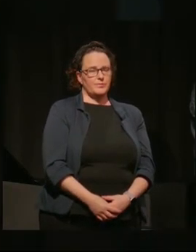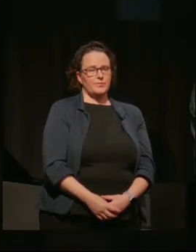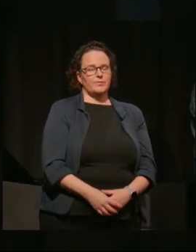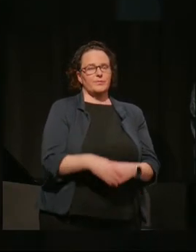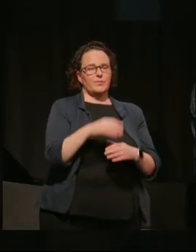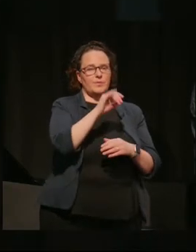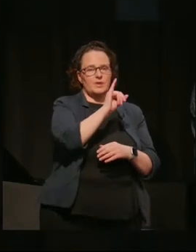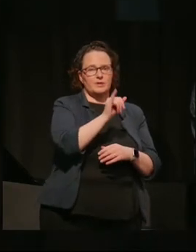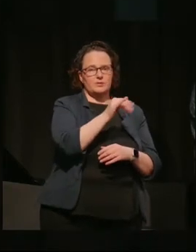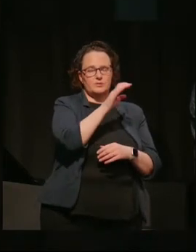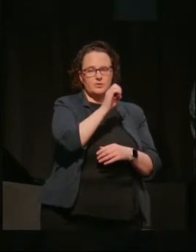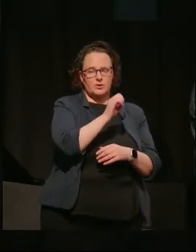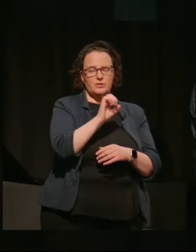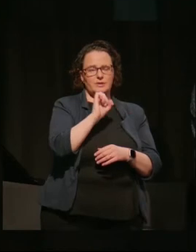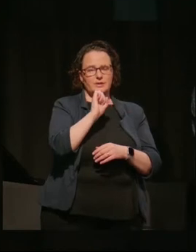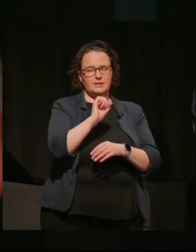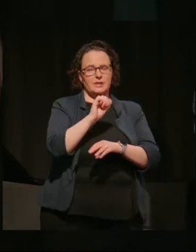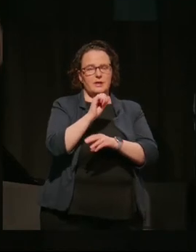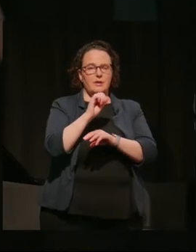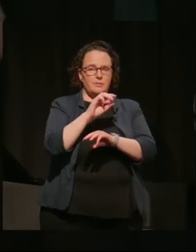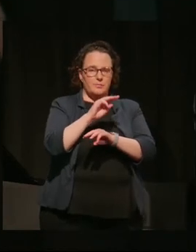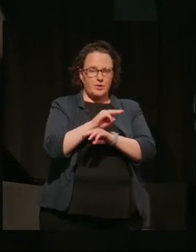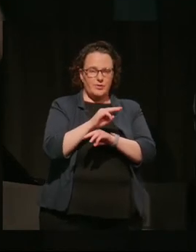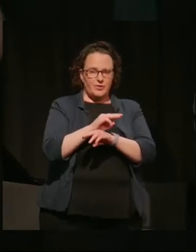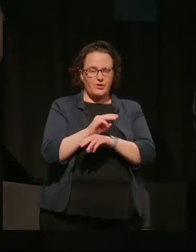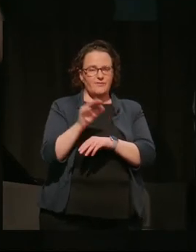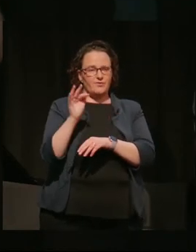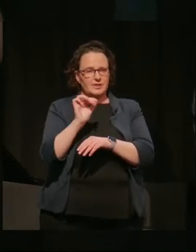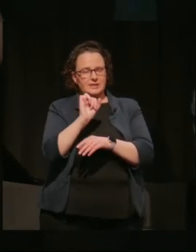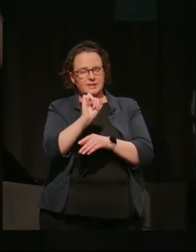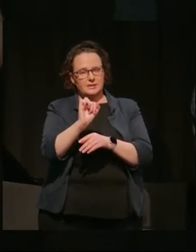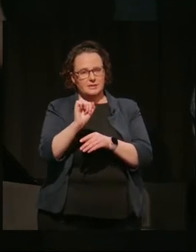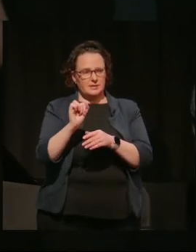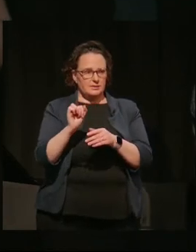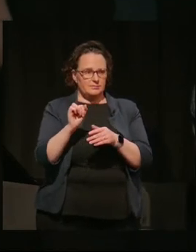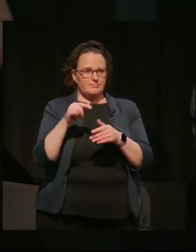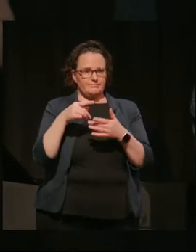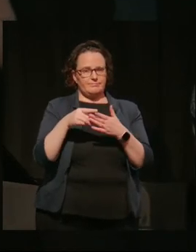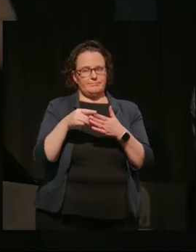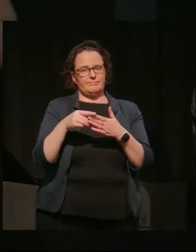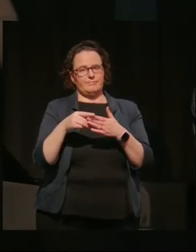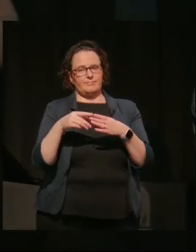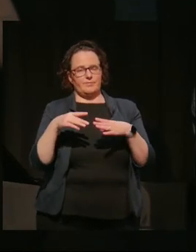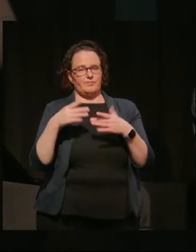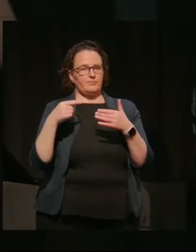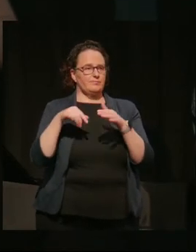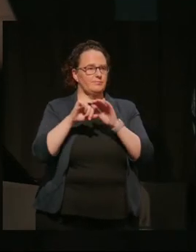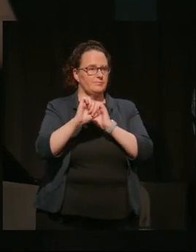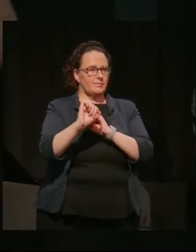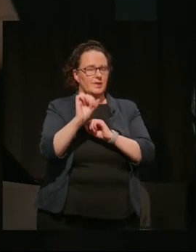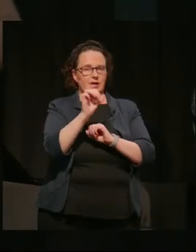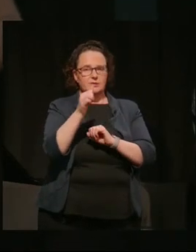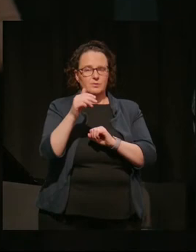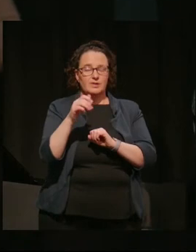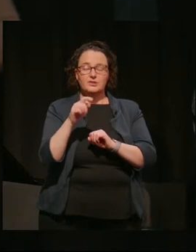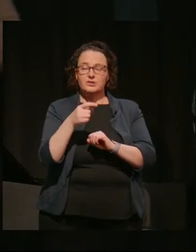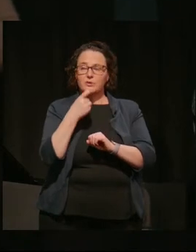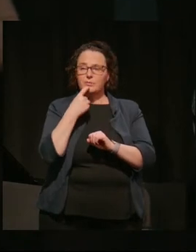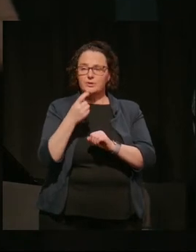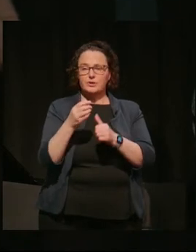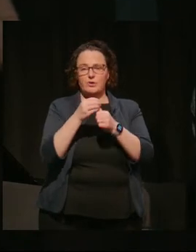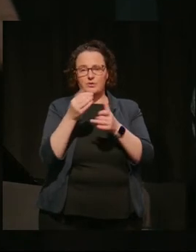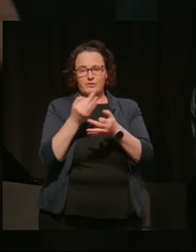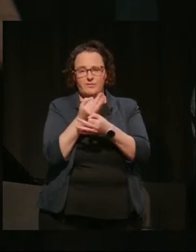Joe Katz, whose mother, Frieda, survived Auschwitz, but whose many family members perished in